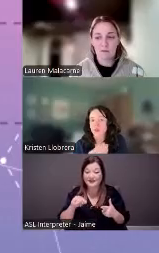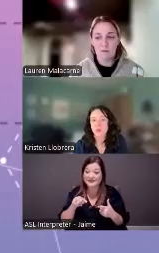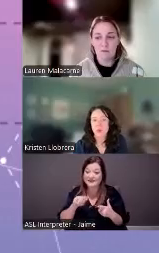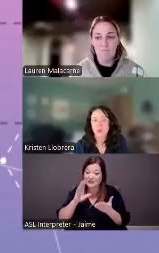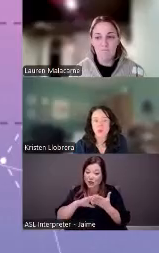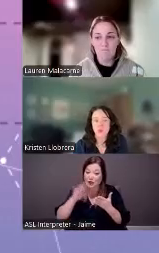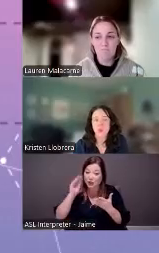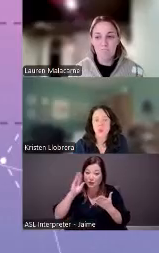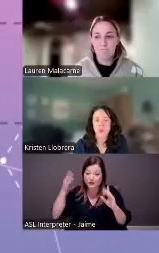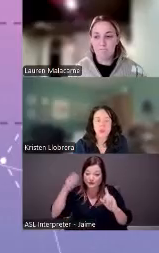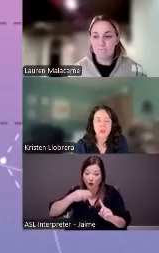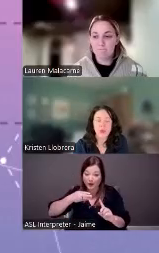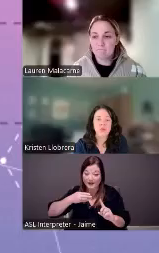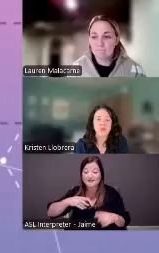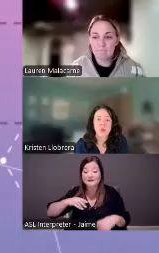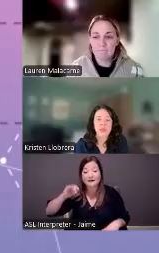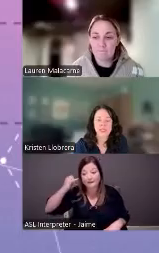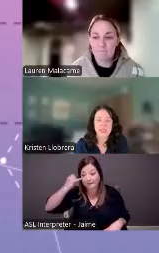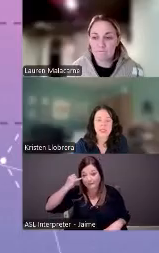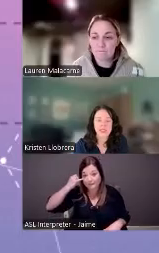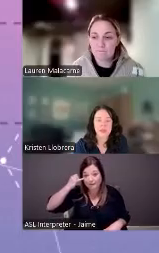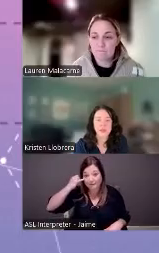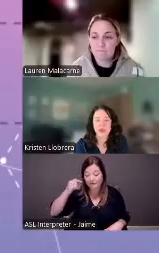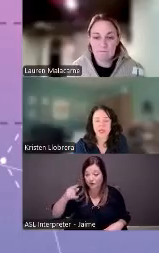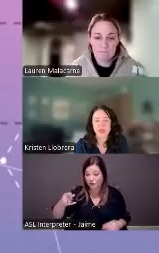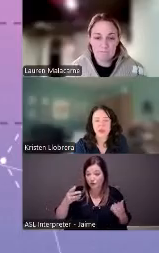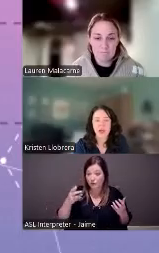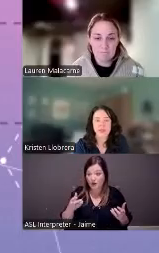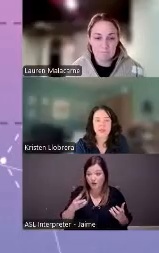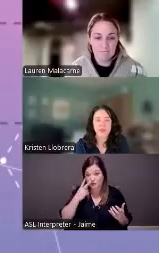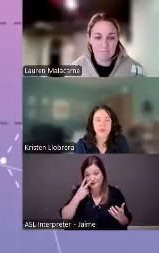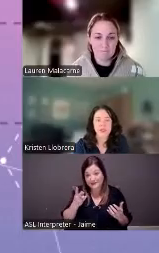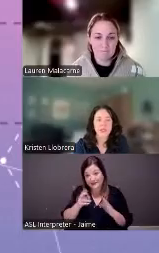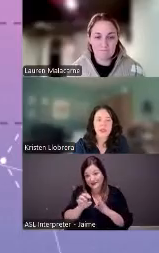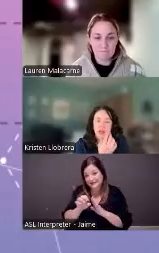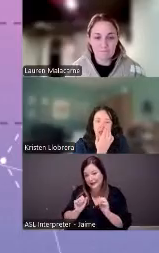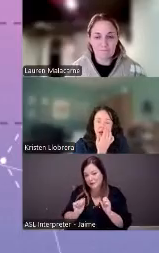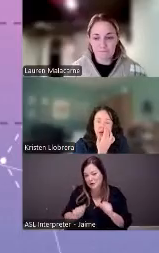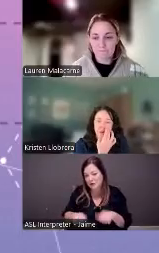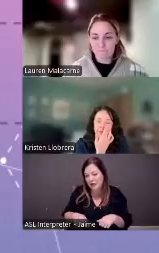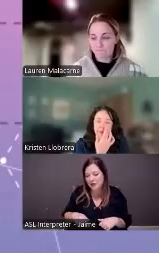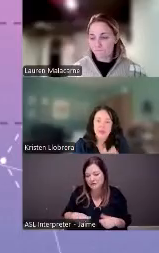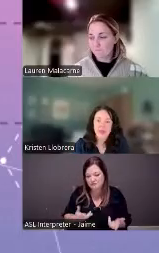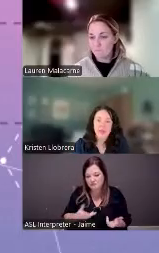If you would, want to see these examples, you can. You don't have to. You can